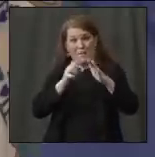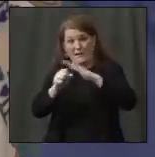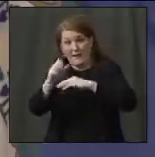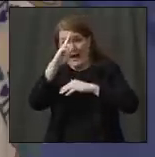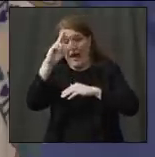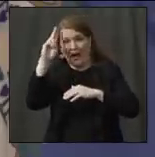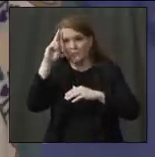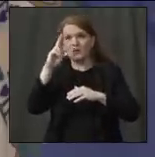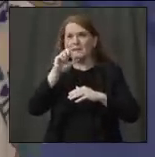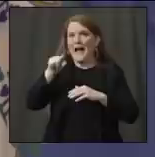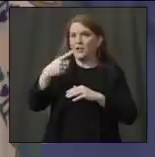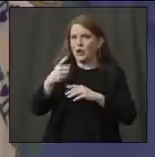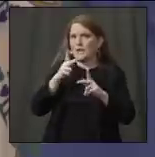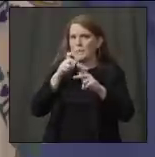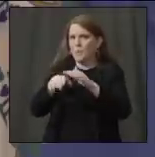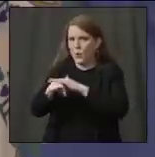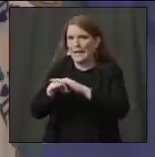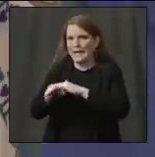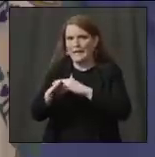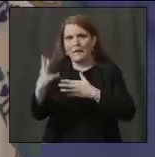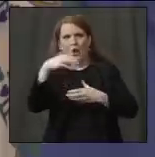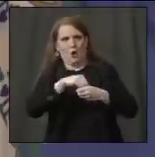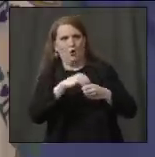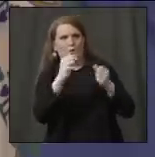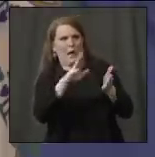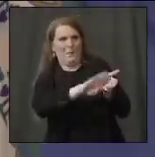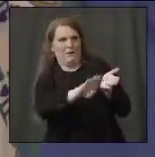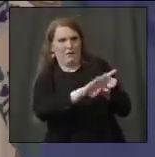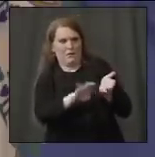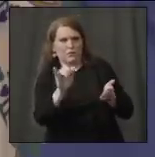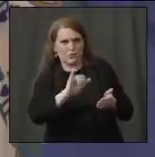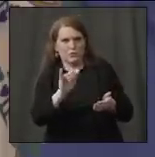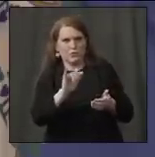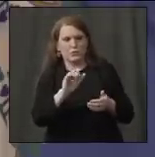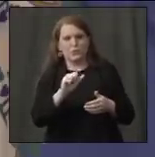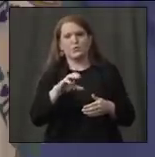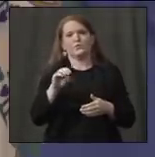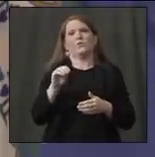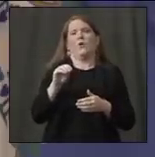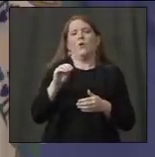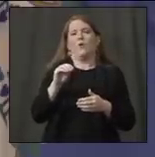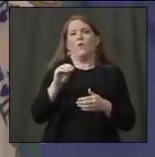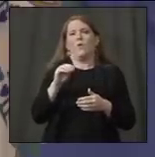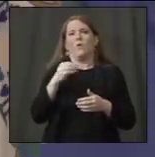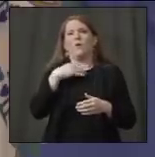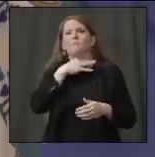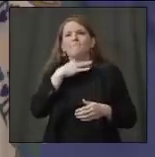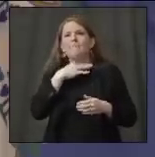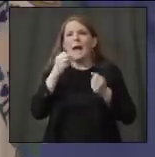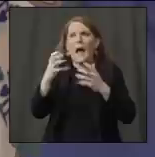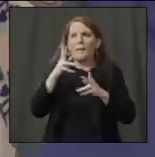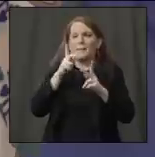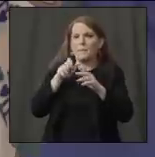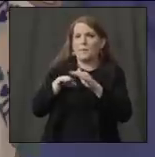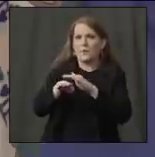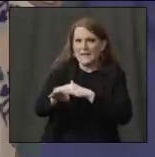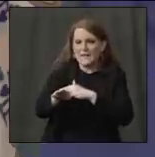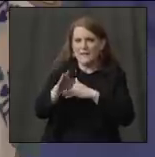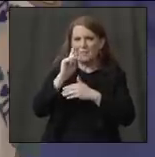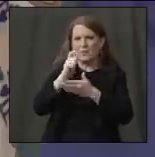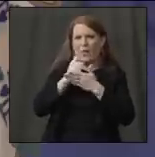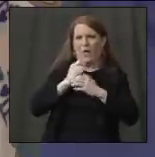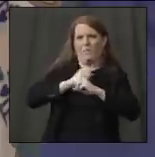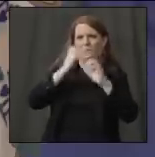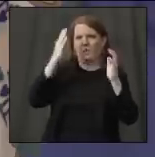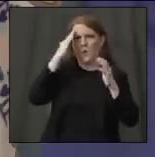new hospitalization sort of reflects perhaps more what's going on out there. And while there were 162 new admissions